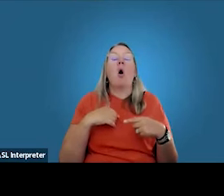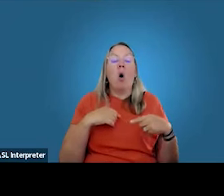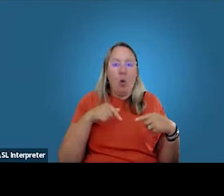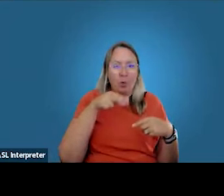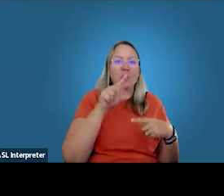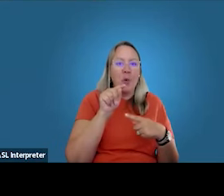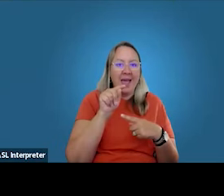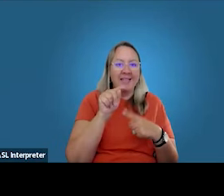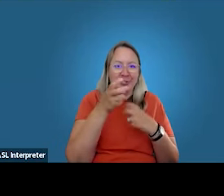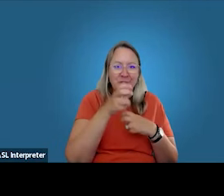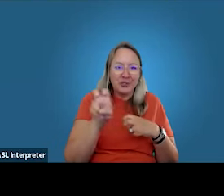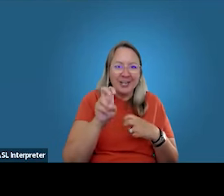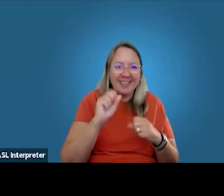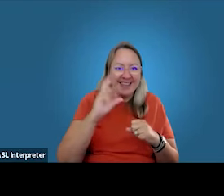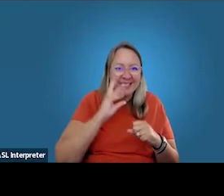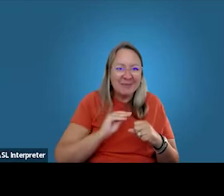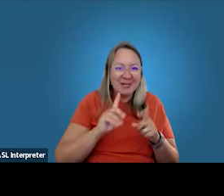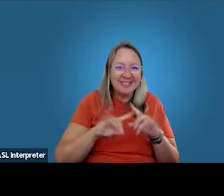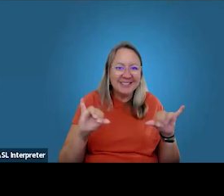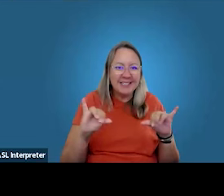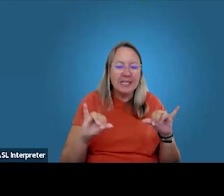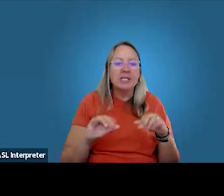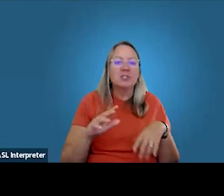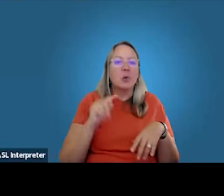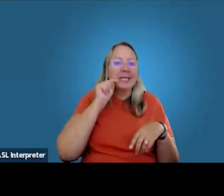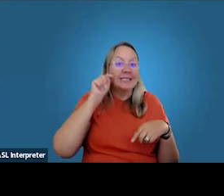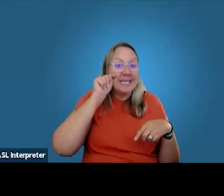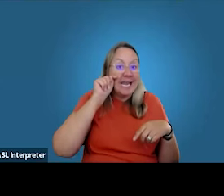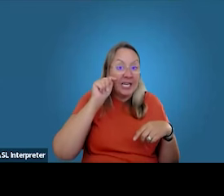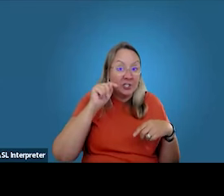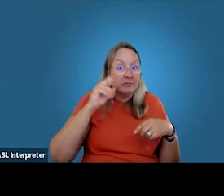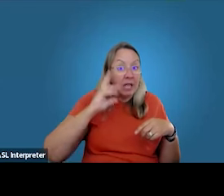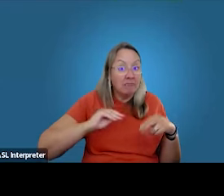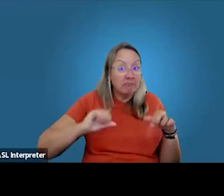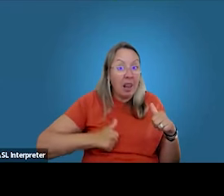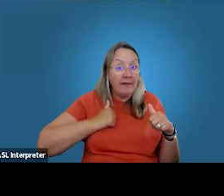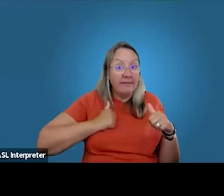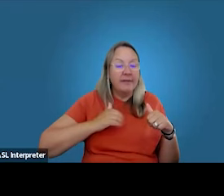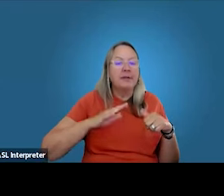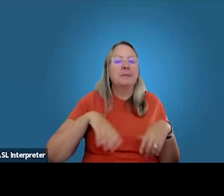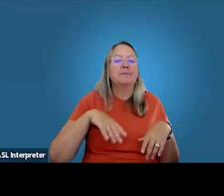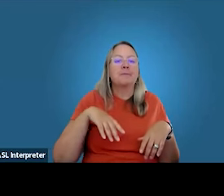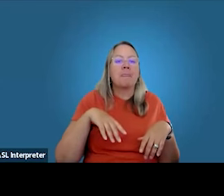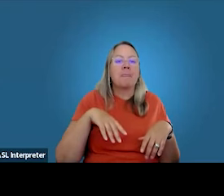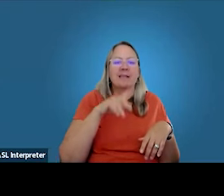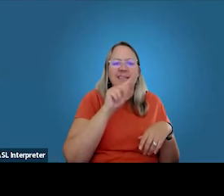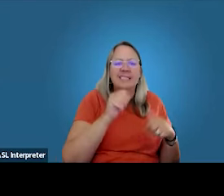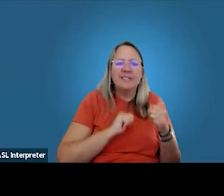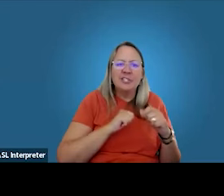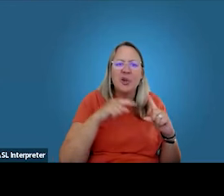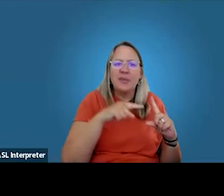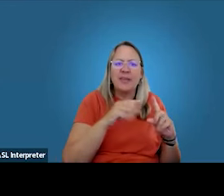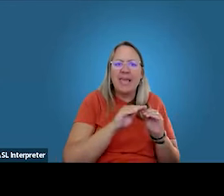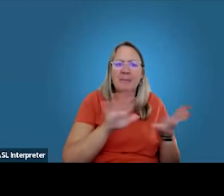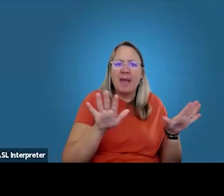go on. So adolescence would have been a really good example of that, actually. So they had the show when it came out, and it was all about